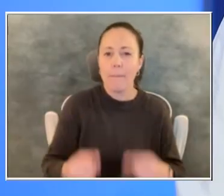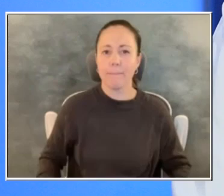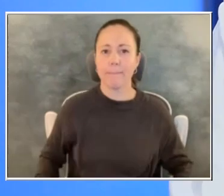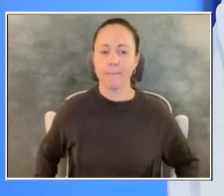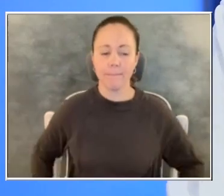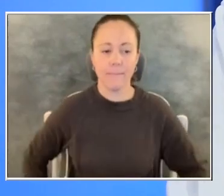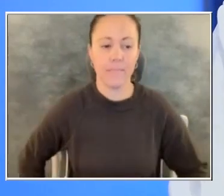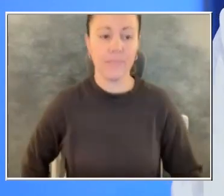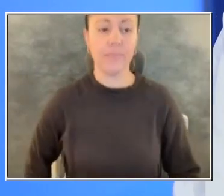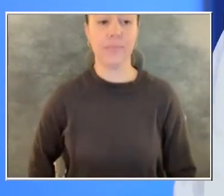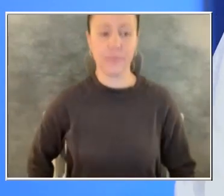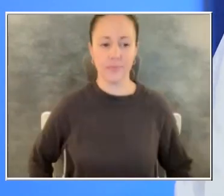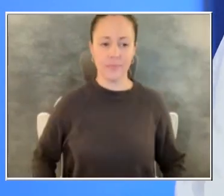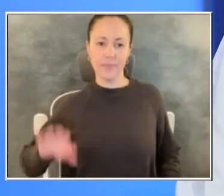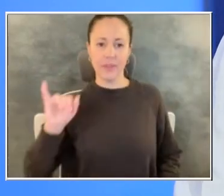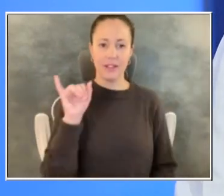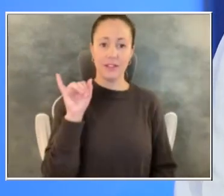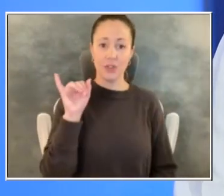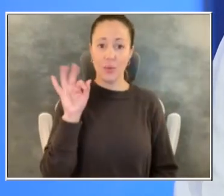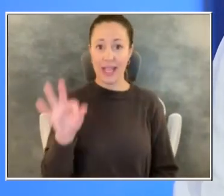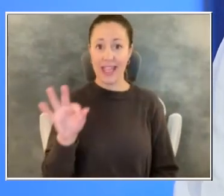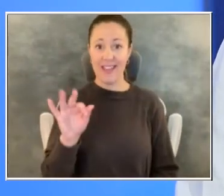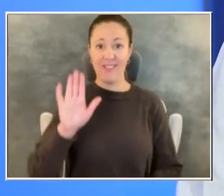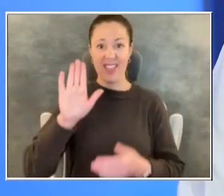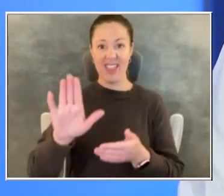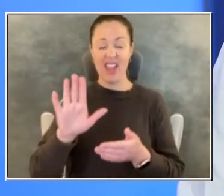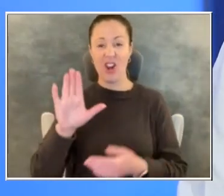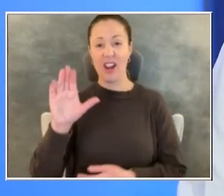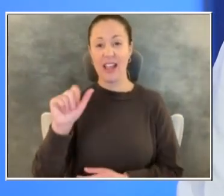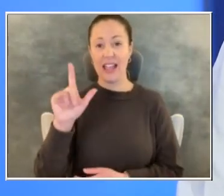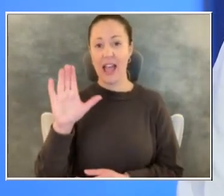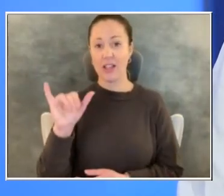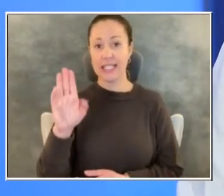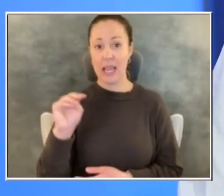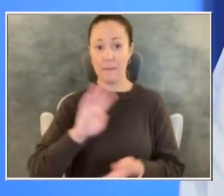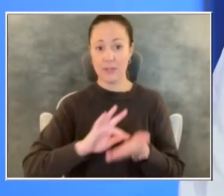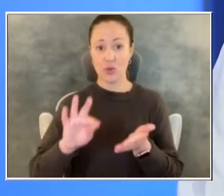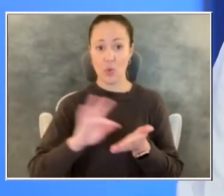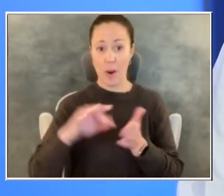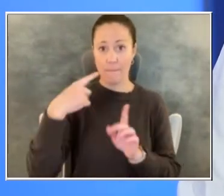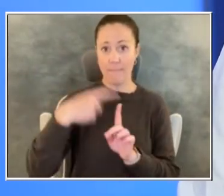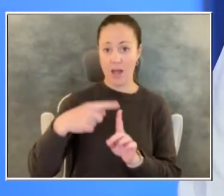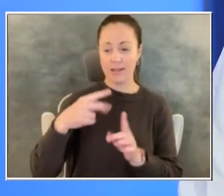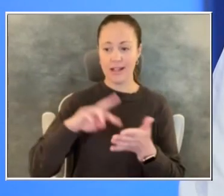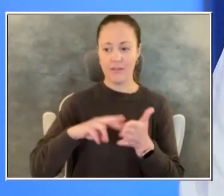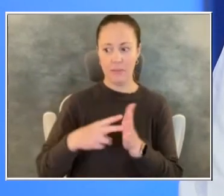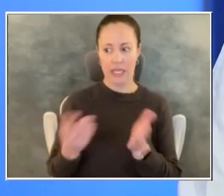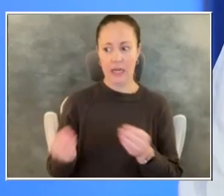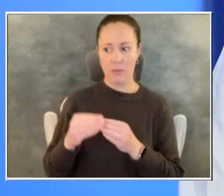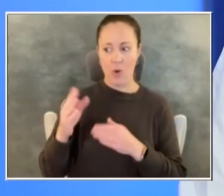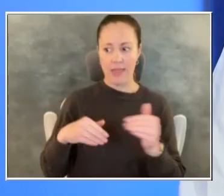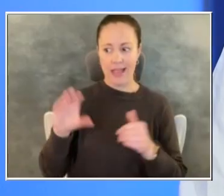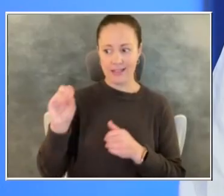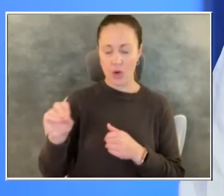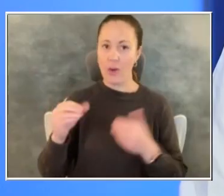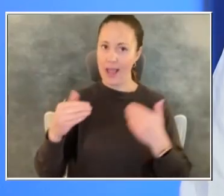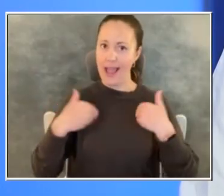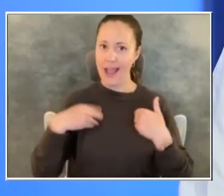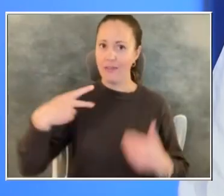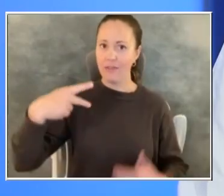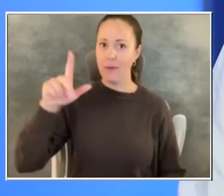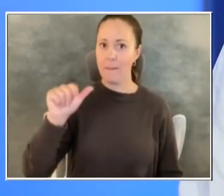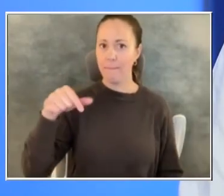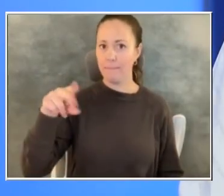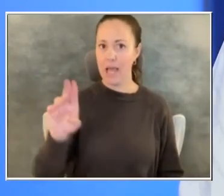the calcium score is positive, meaning it's more than 0, that means that there's the presence of hard plaque. Okay, so and we don't